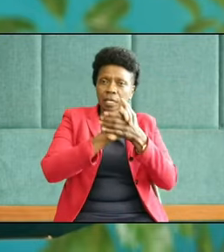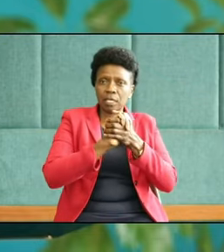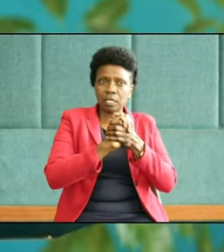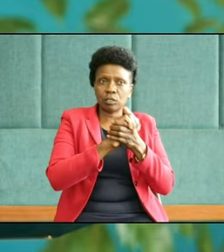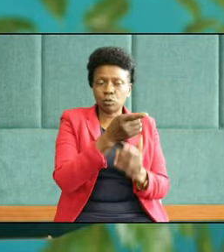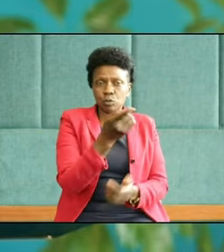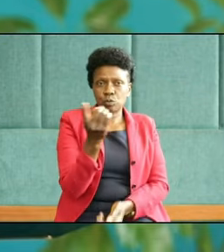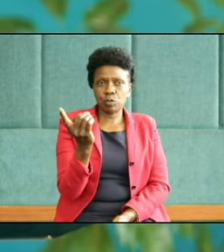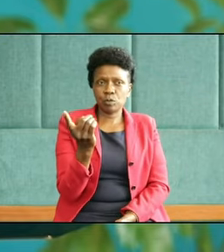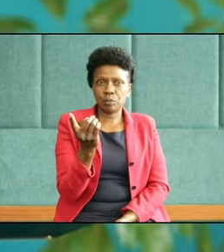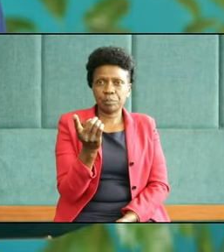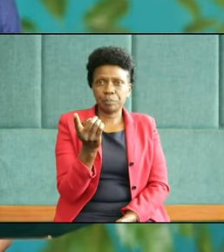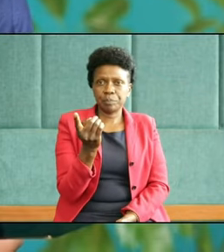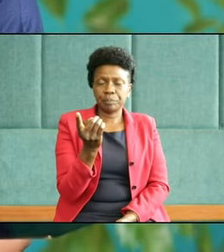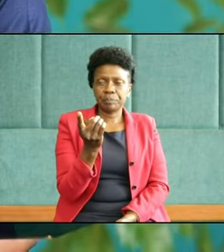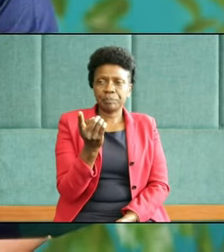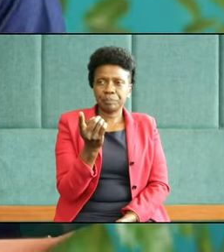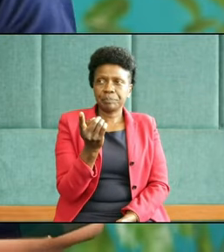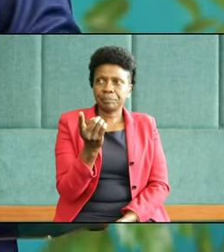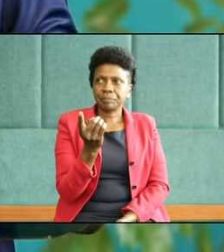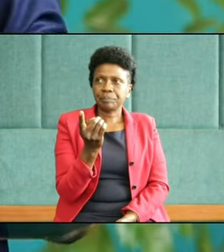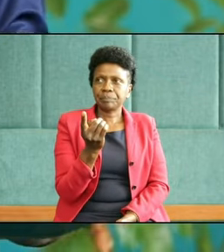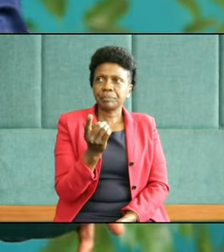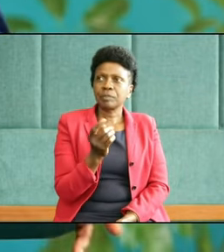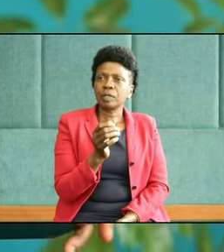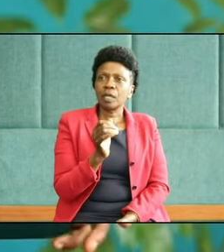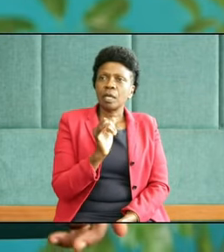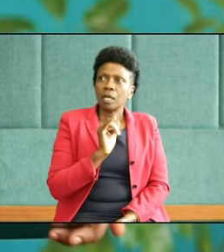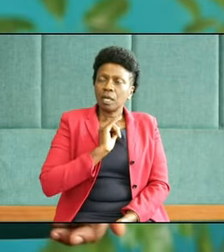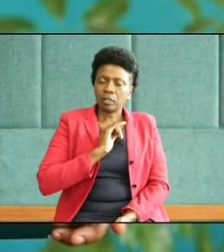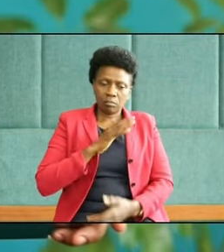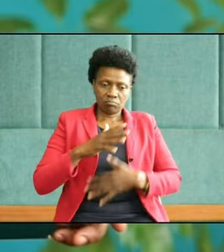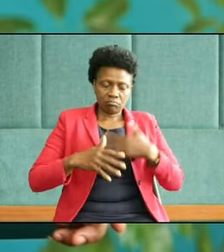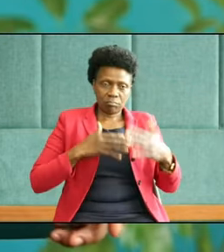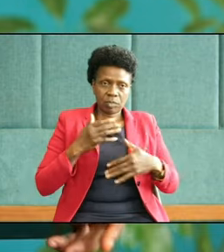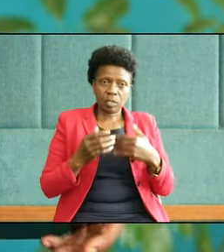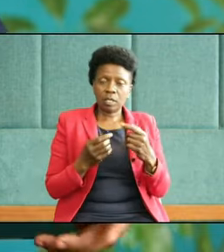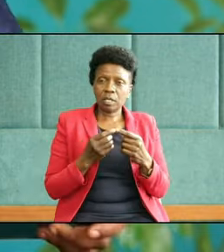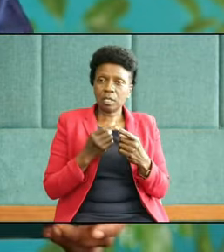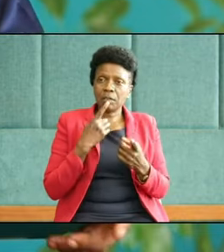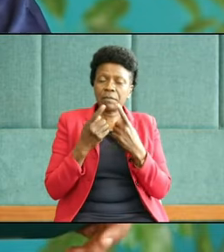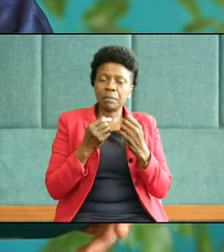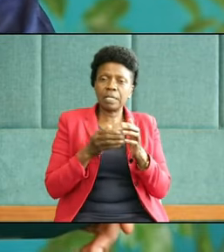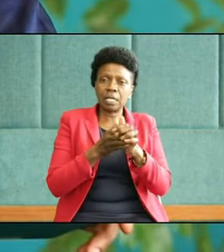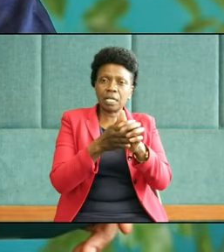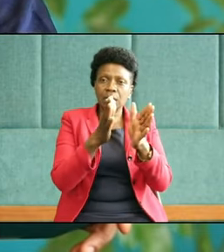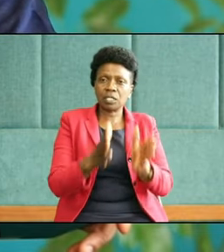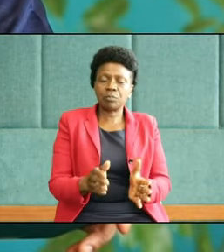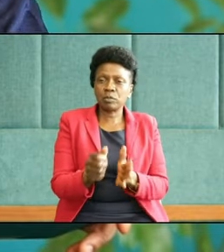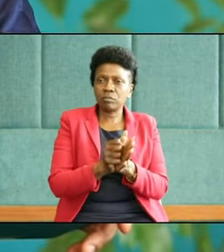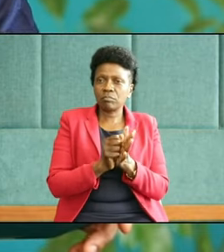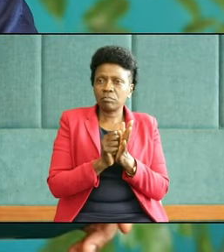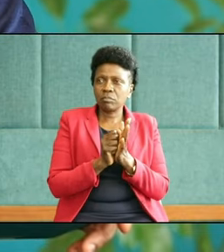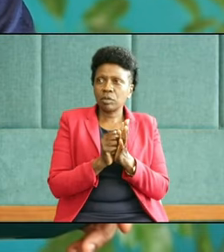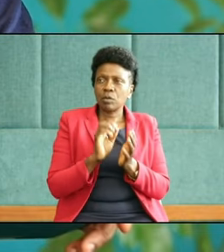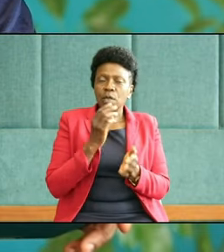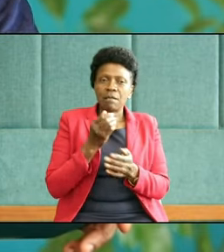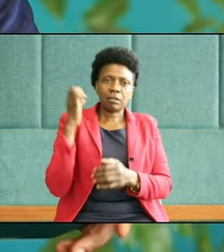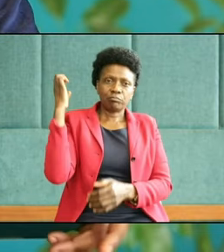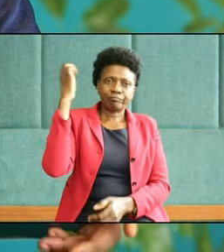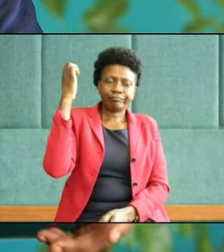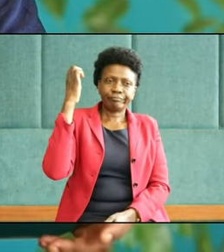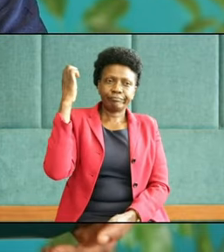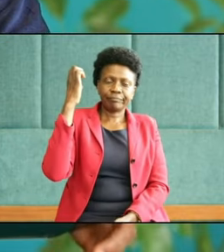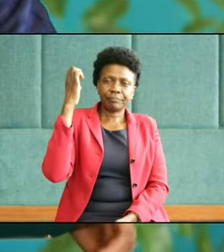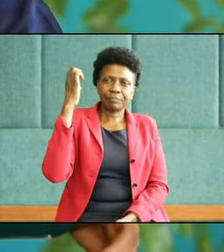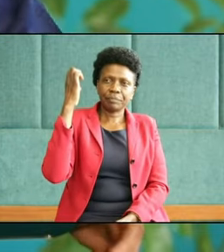greetings to you here as well. I am reliably informed by the leadership of the church that we are in for an evangelistic